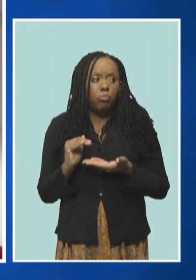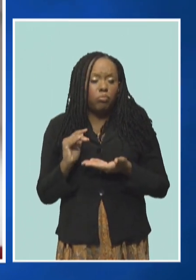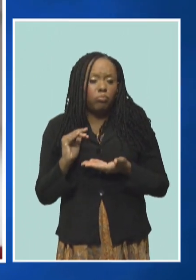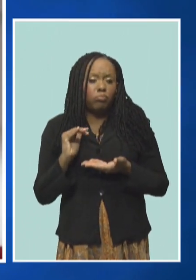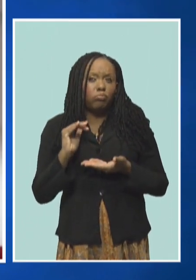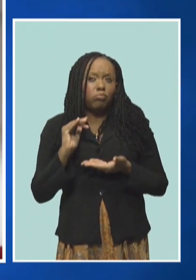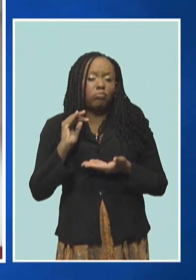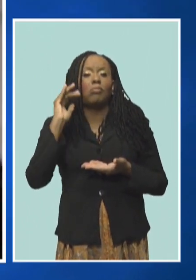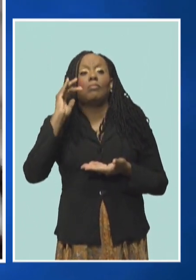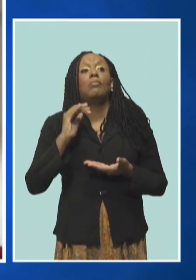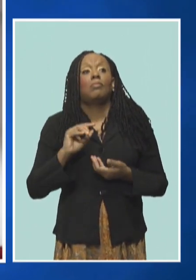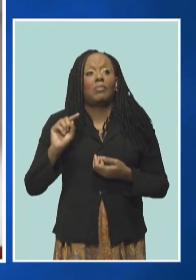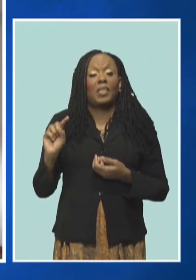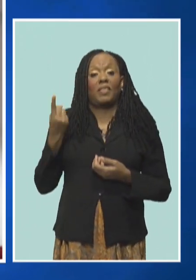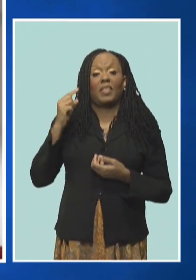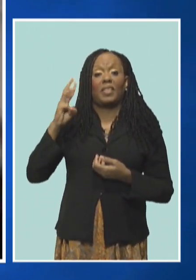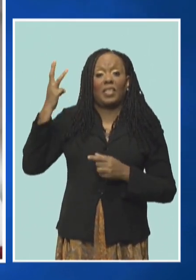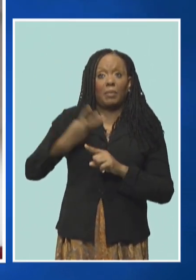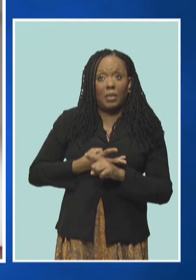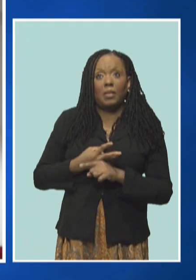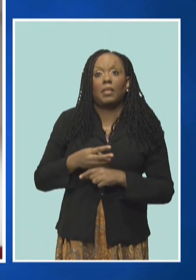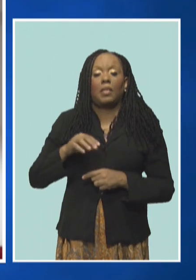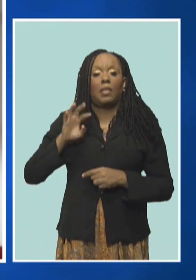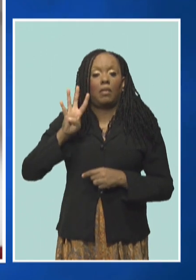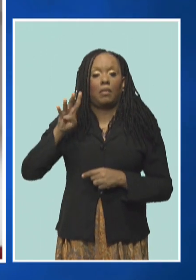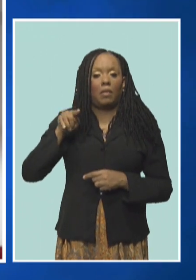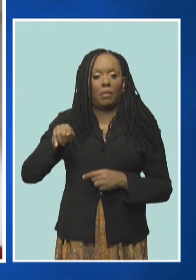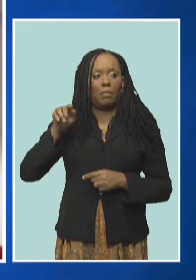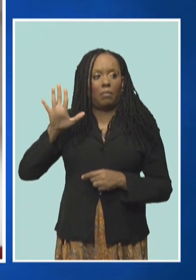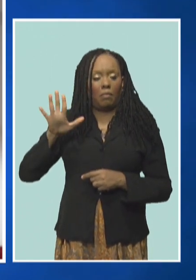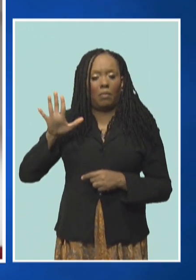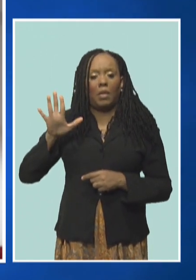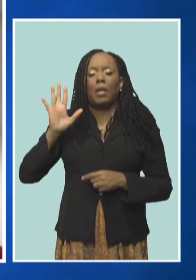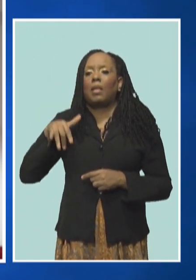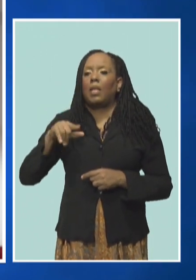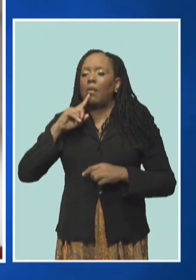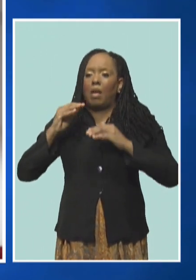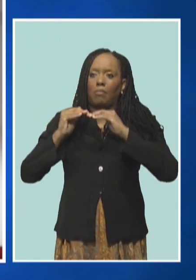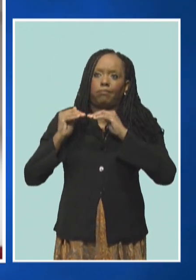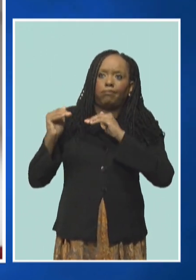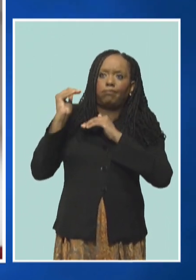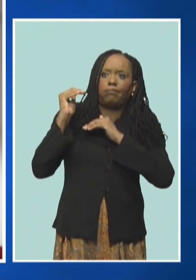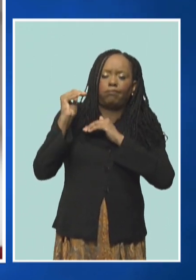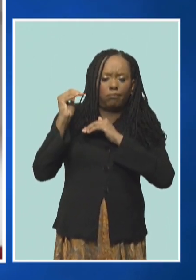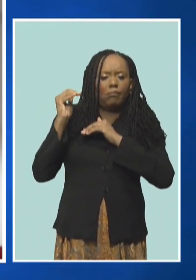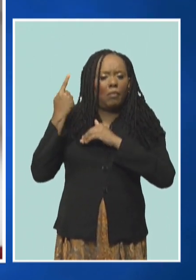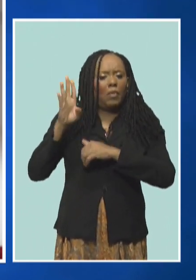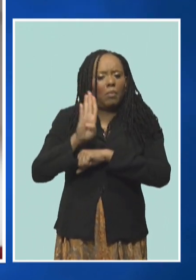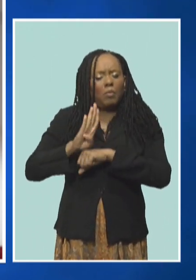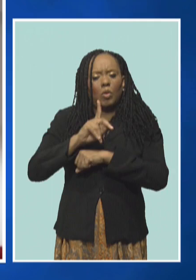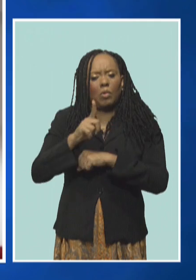for the first 6 months, 4.5, that's above the first 6 month average for Barbados, so very